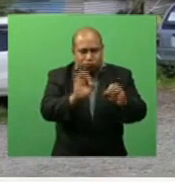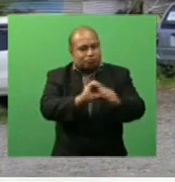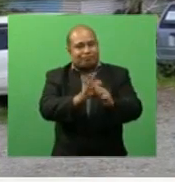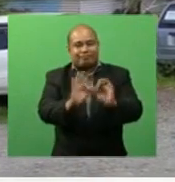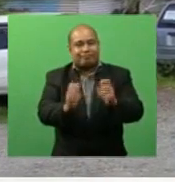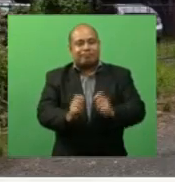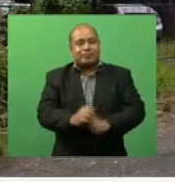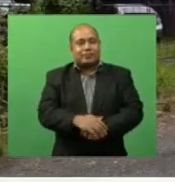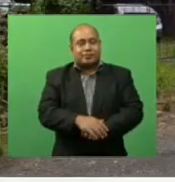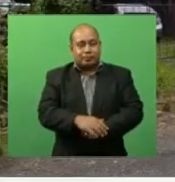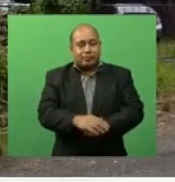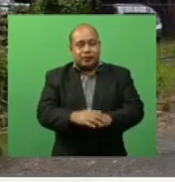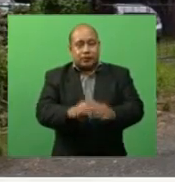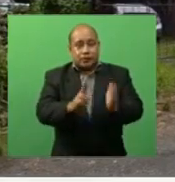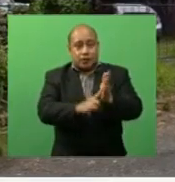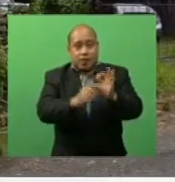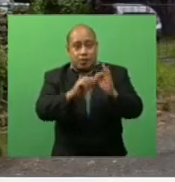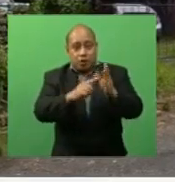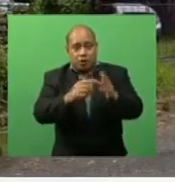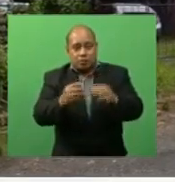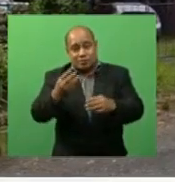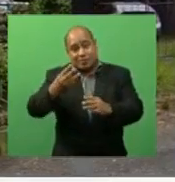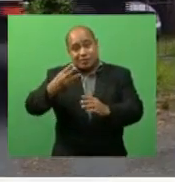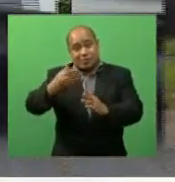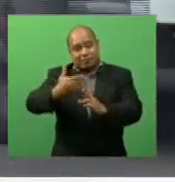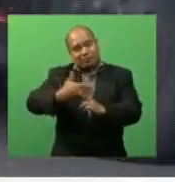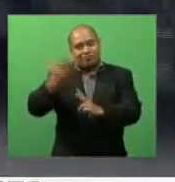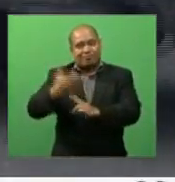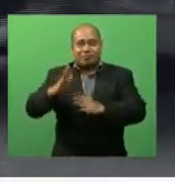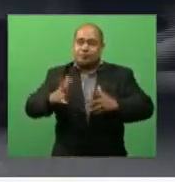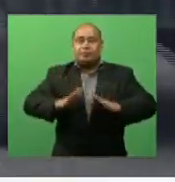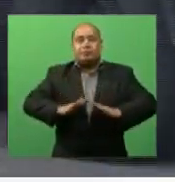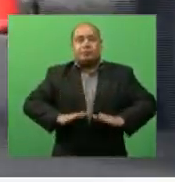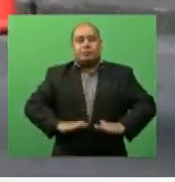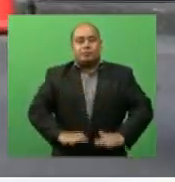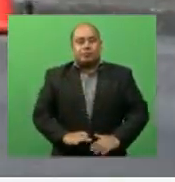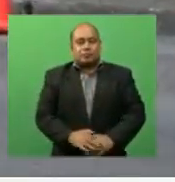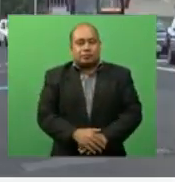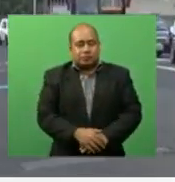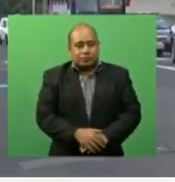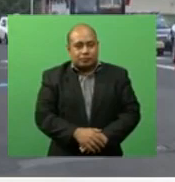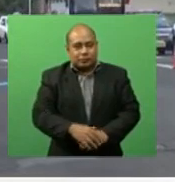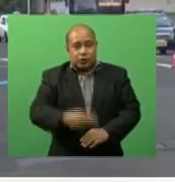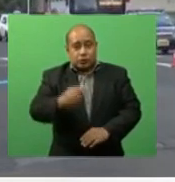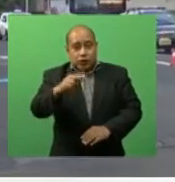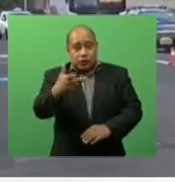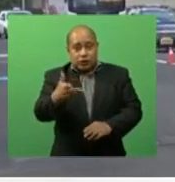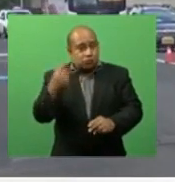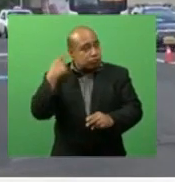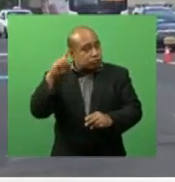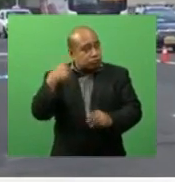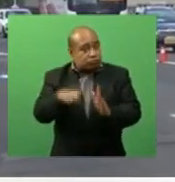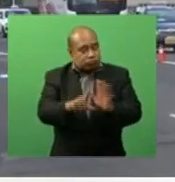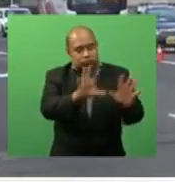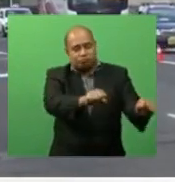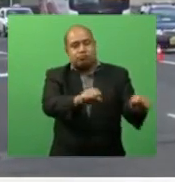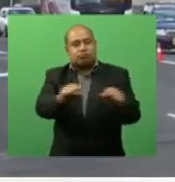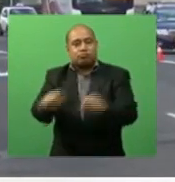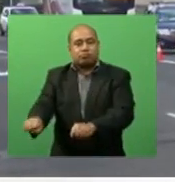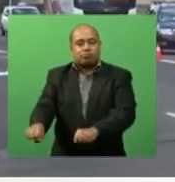Nambour residents welcome lockdown removal. And 28 arrested for COVID-19